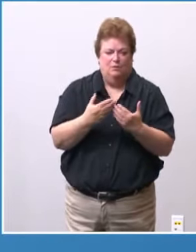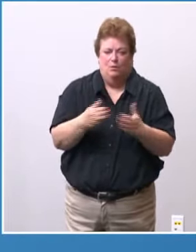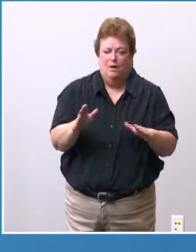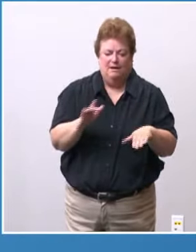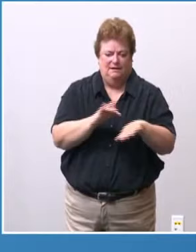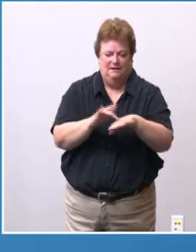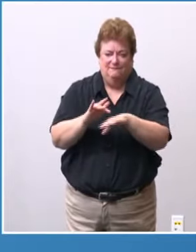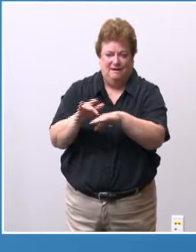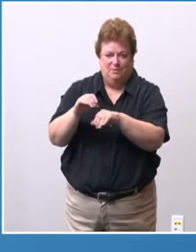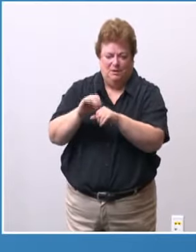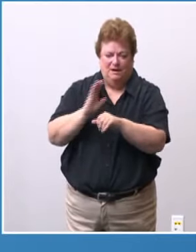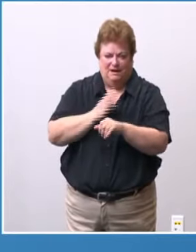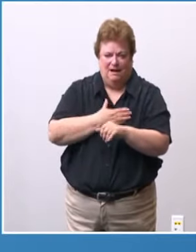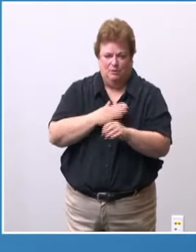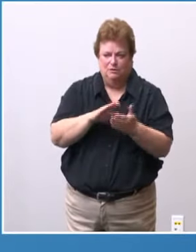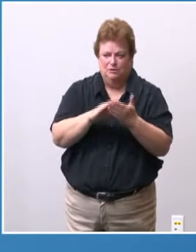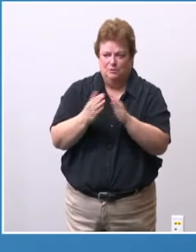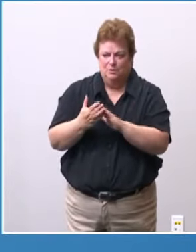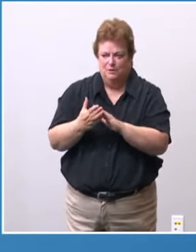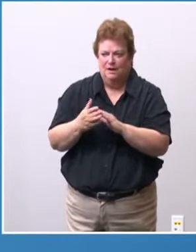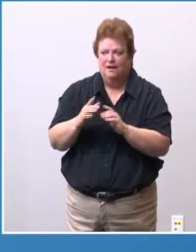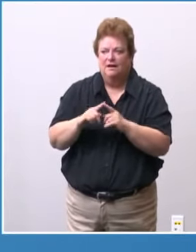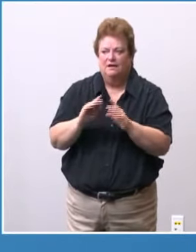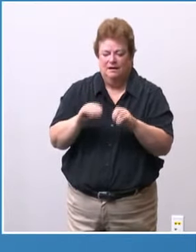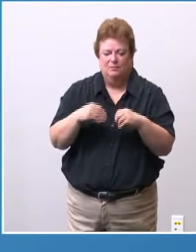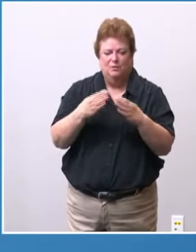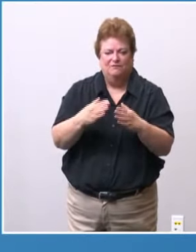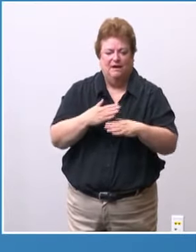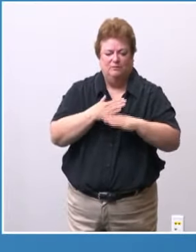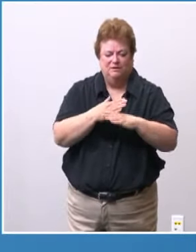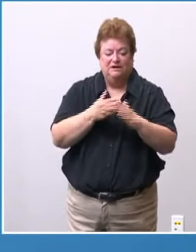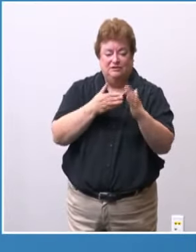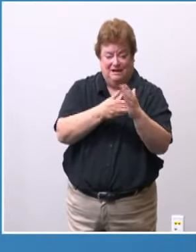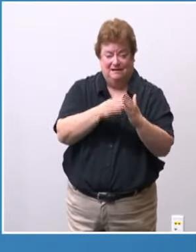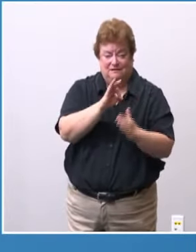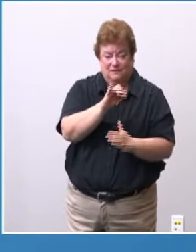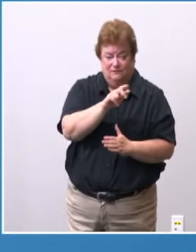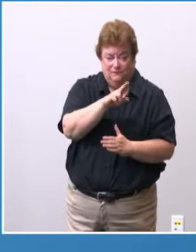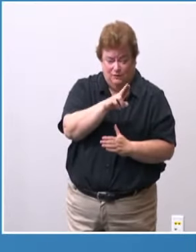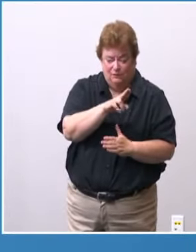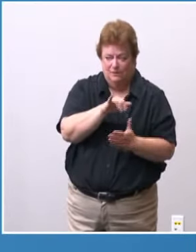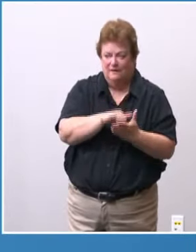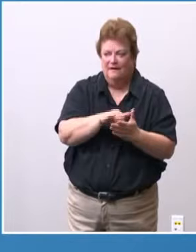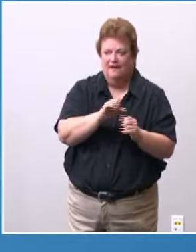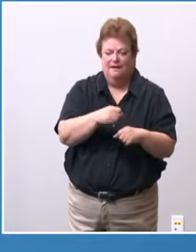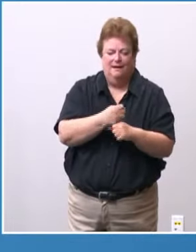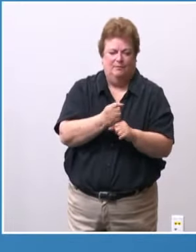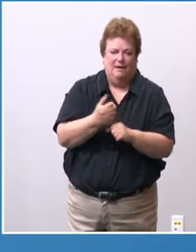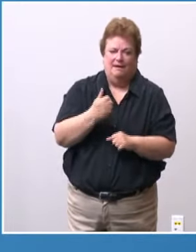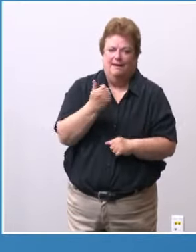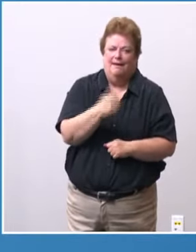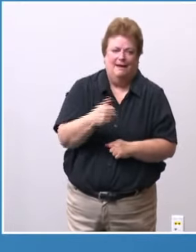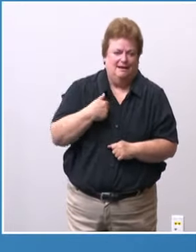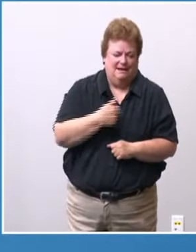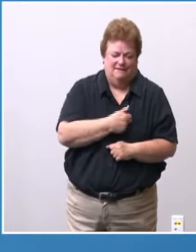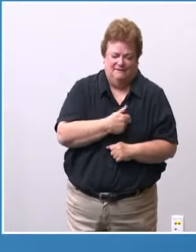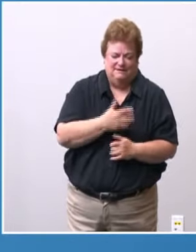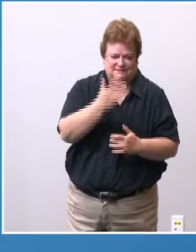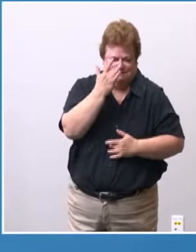our community. And it provides that protection against flu, which can make any of us sick and can be a